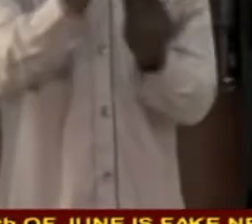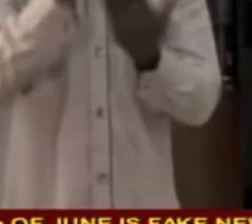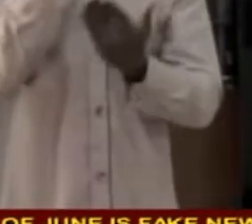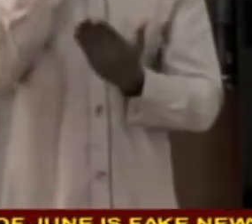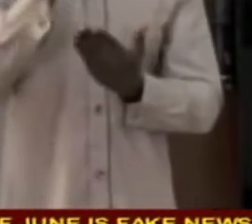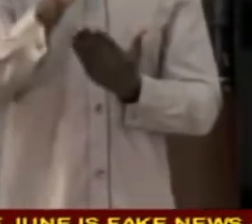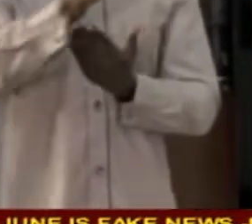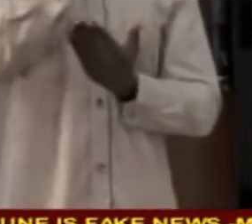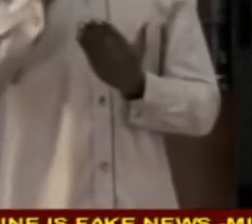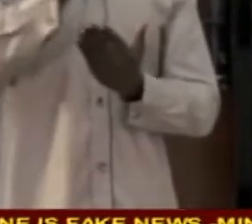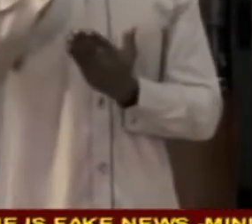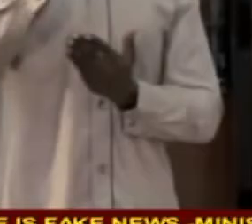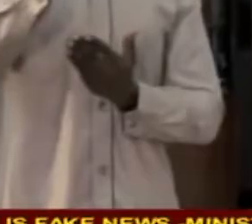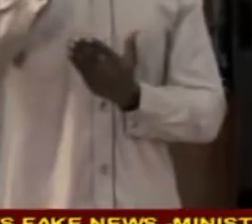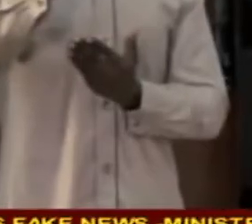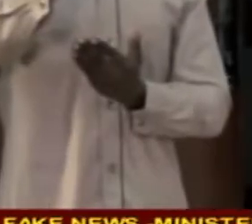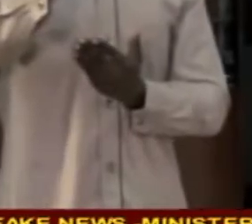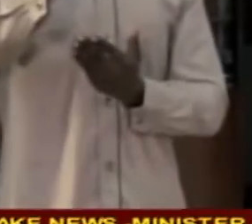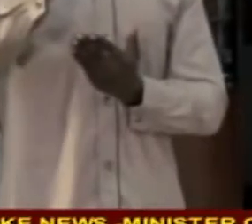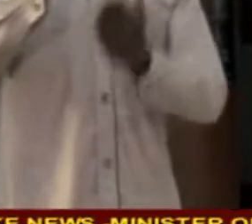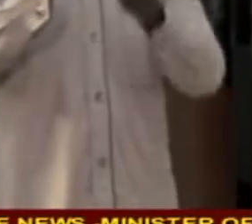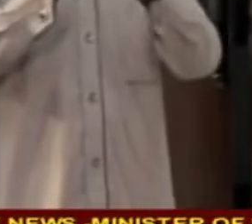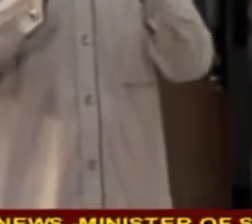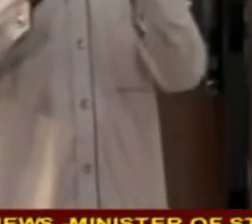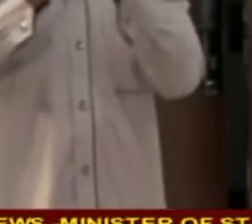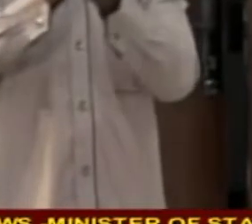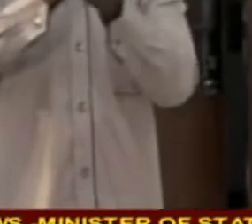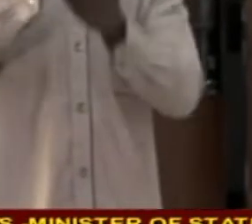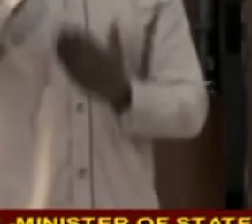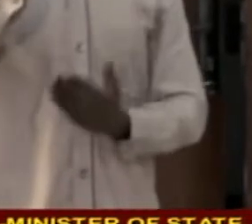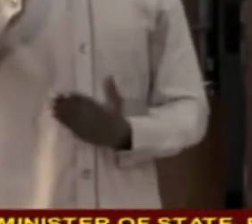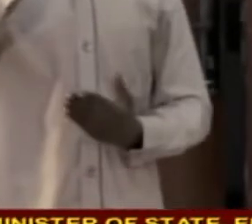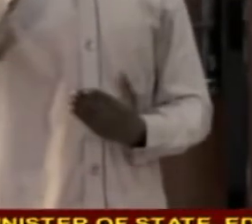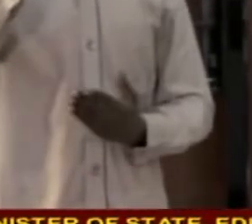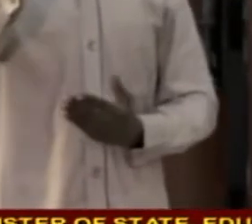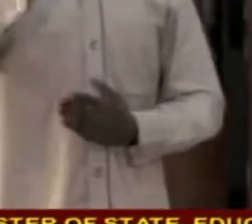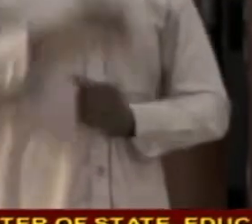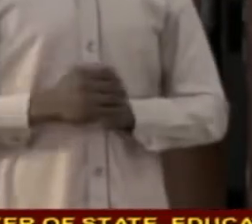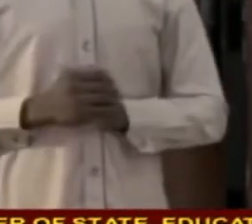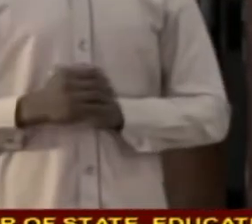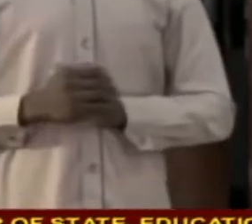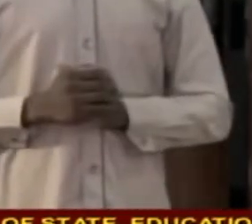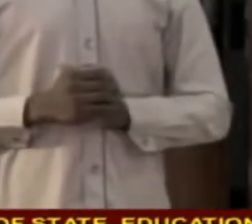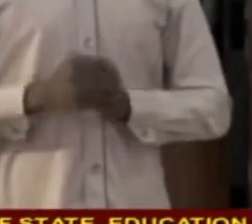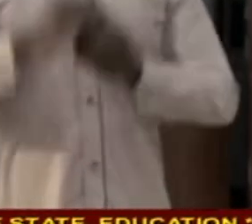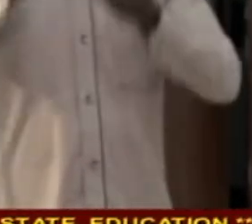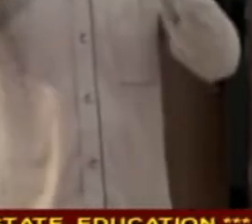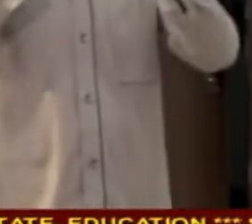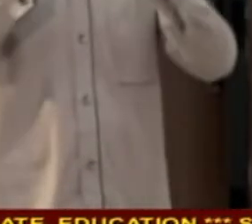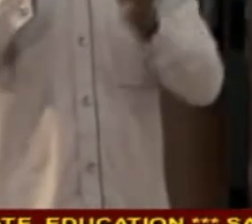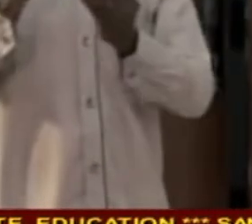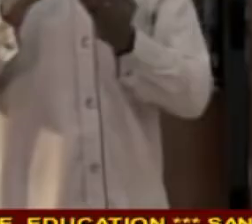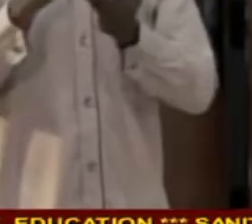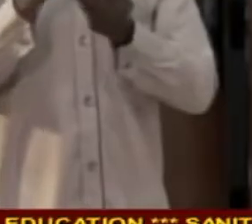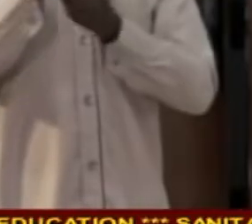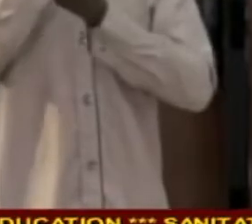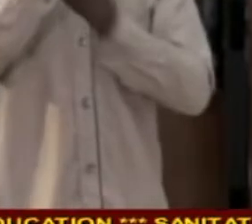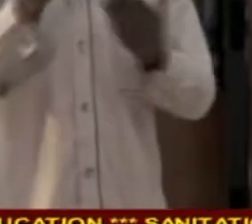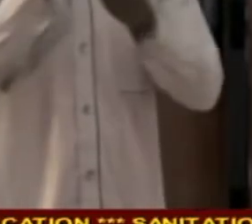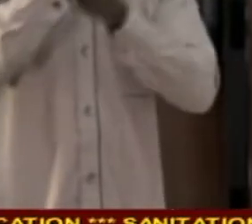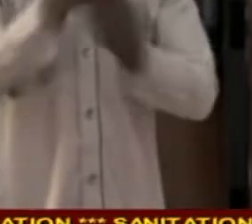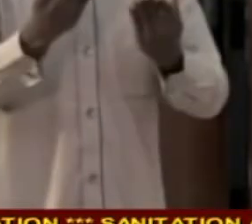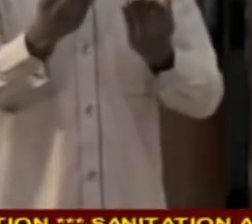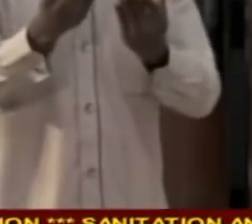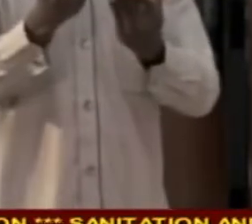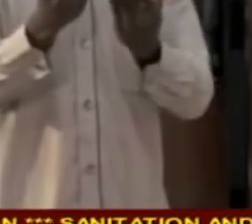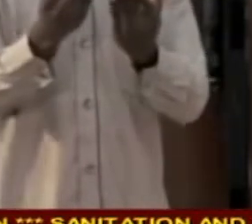Wednesday, 27th May 2020. A number of messages have come